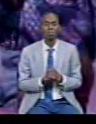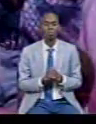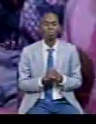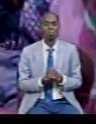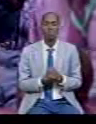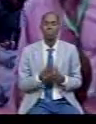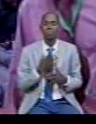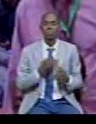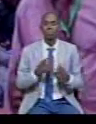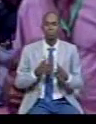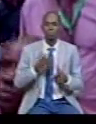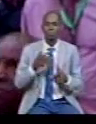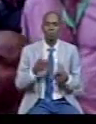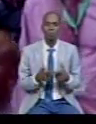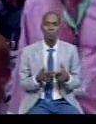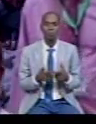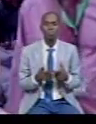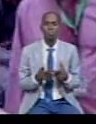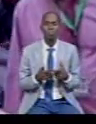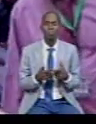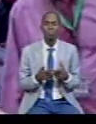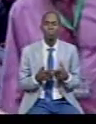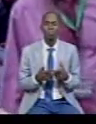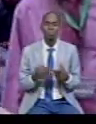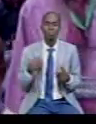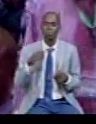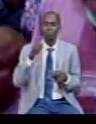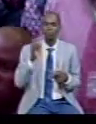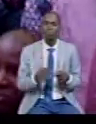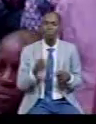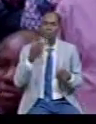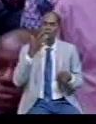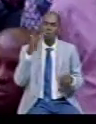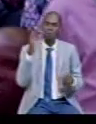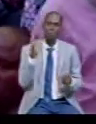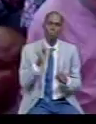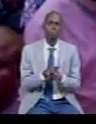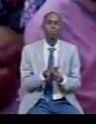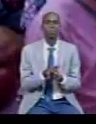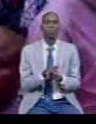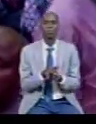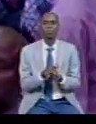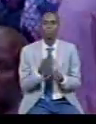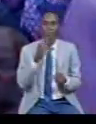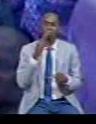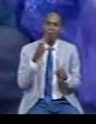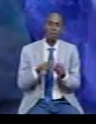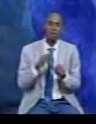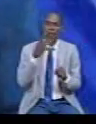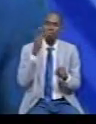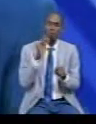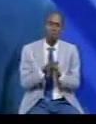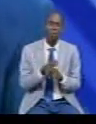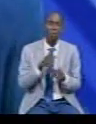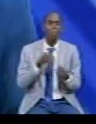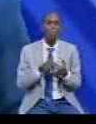And then we must vow. And the vow today is, I will